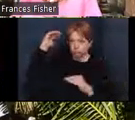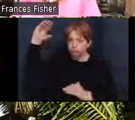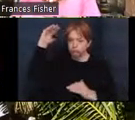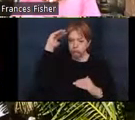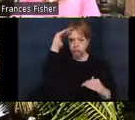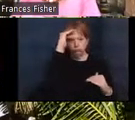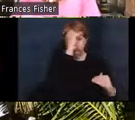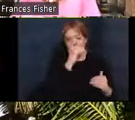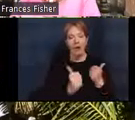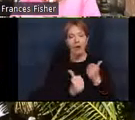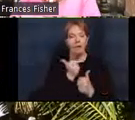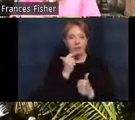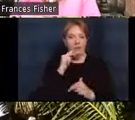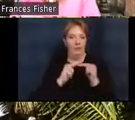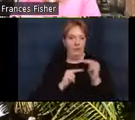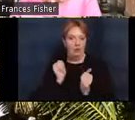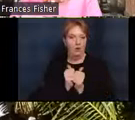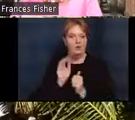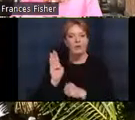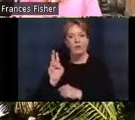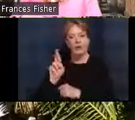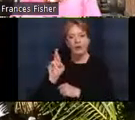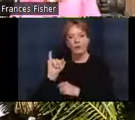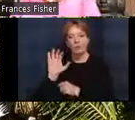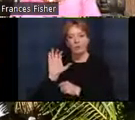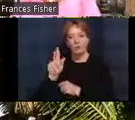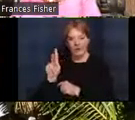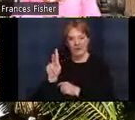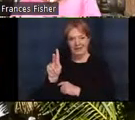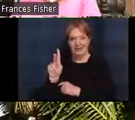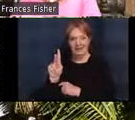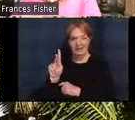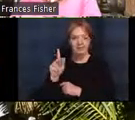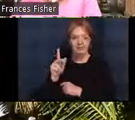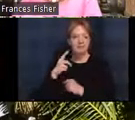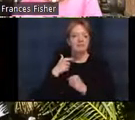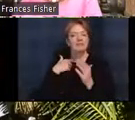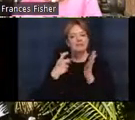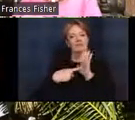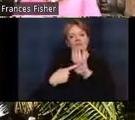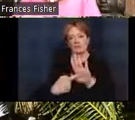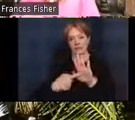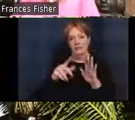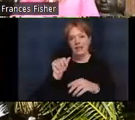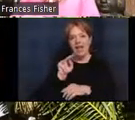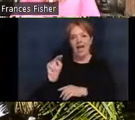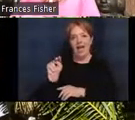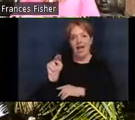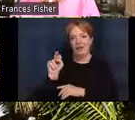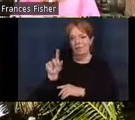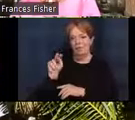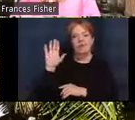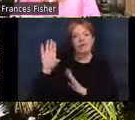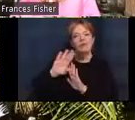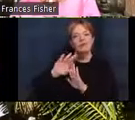are built in brick, and I'm going to take you back to Ann Norton's roots. If you